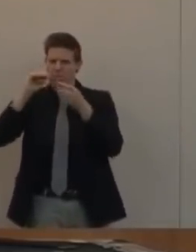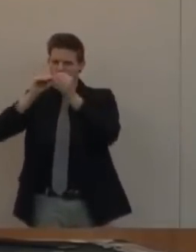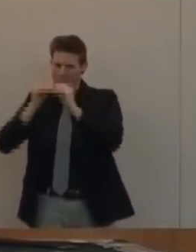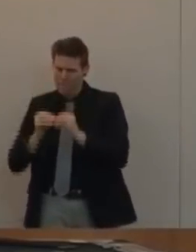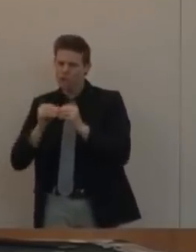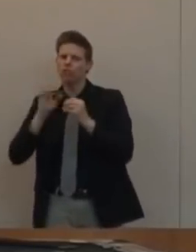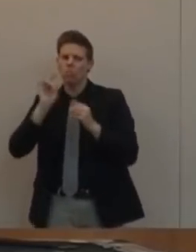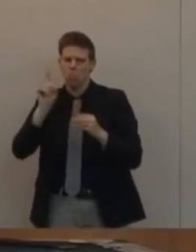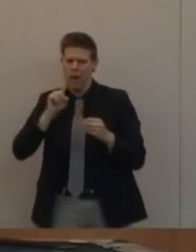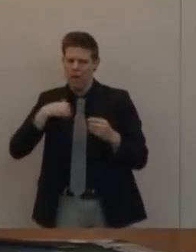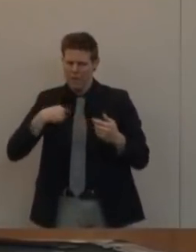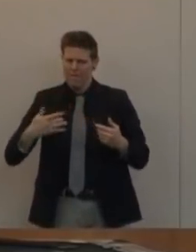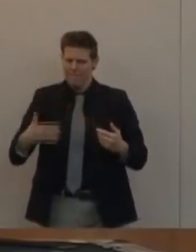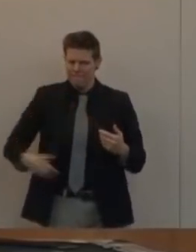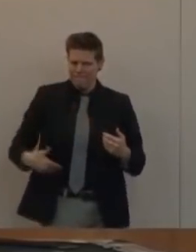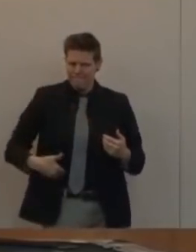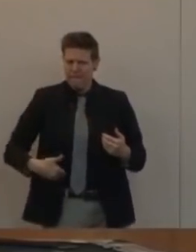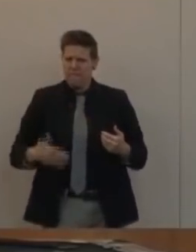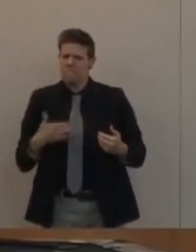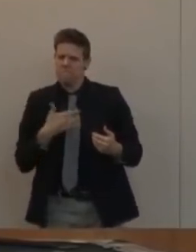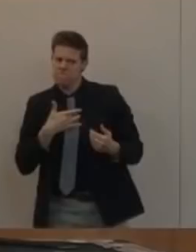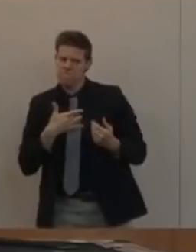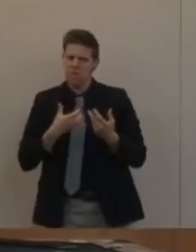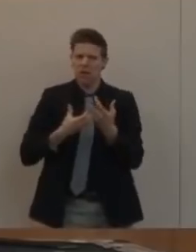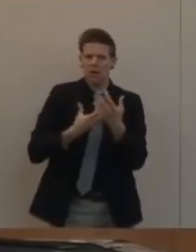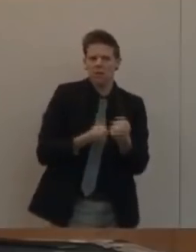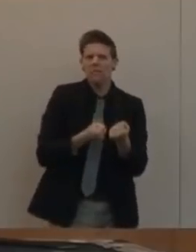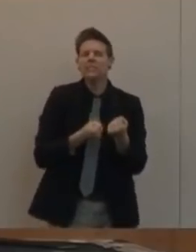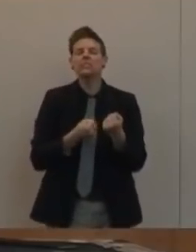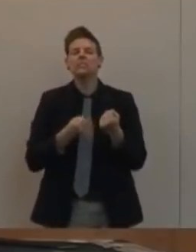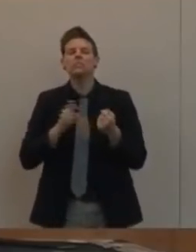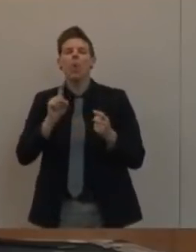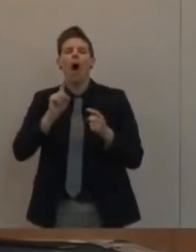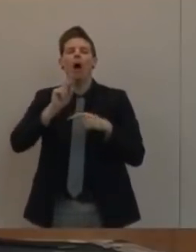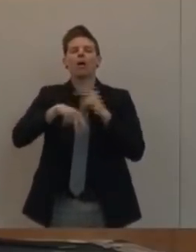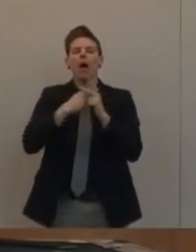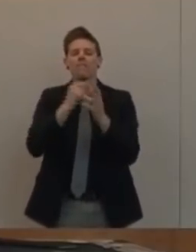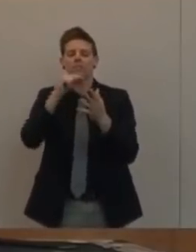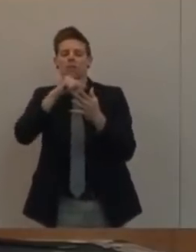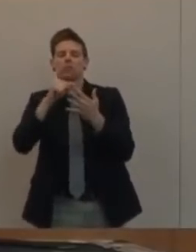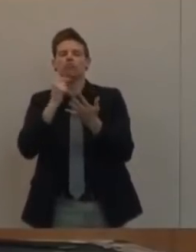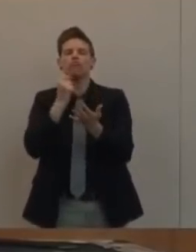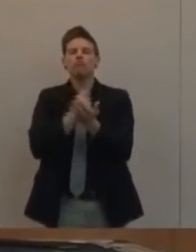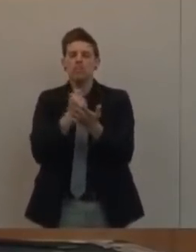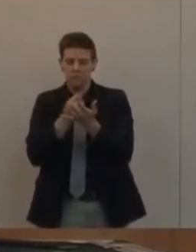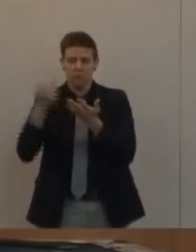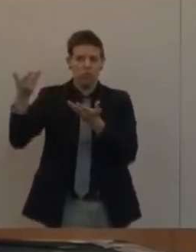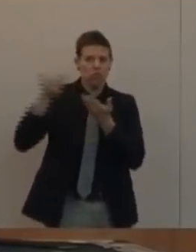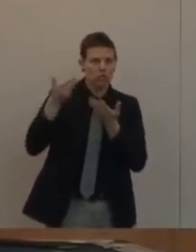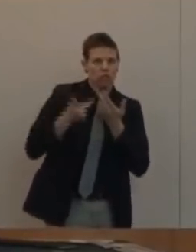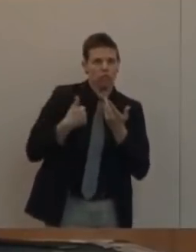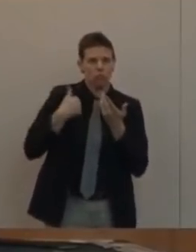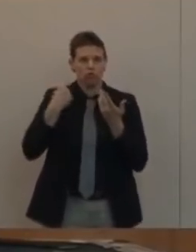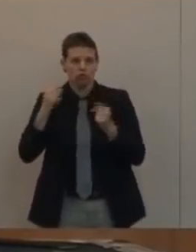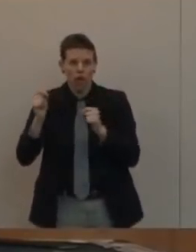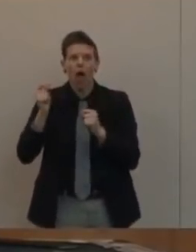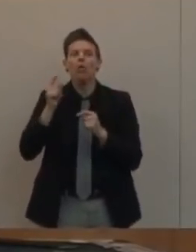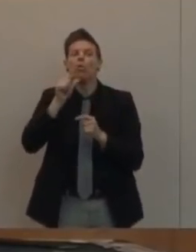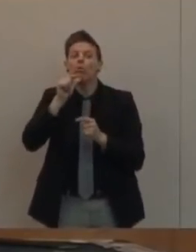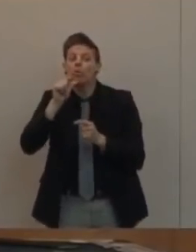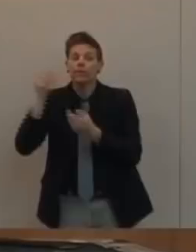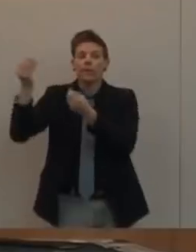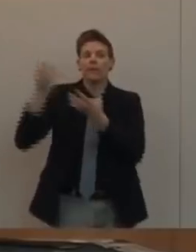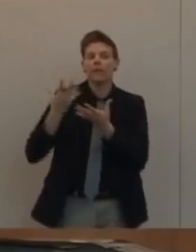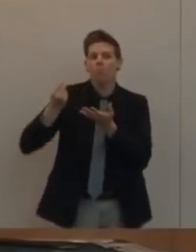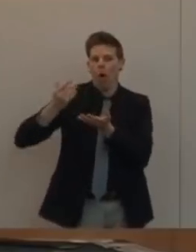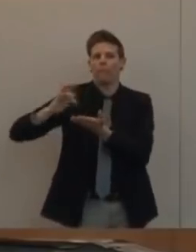some confidence on a variety of those treatment protocols, and we test those with our medical advisory team. But that's the problem